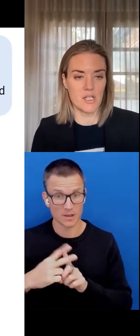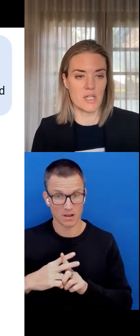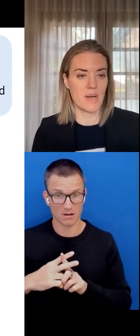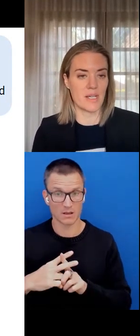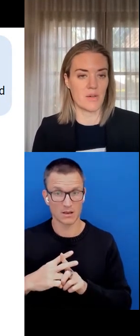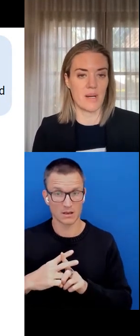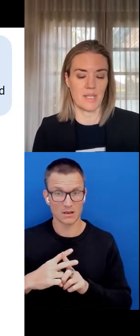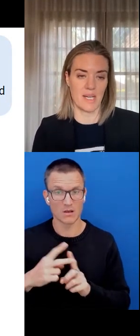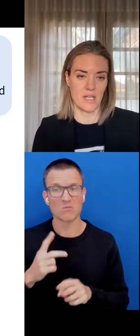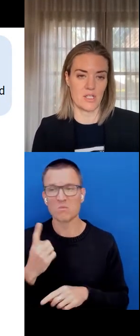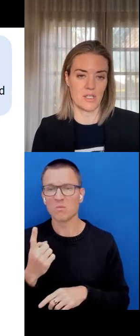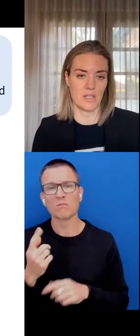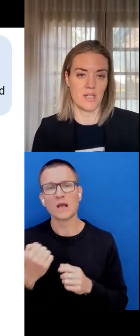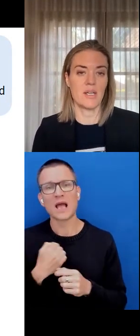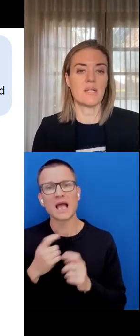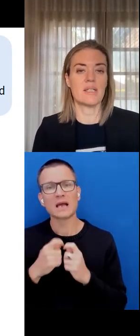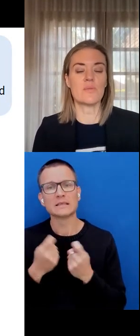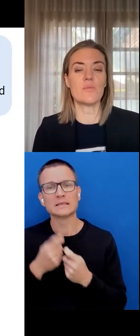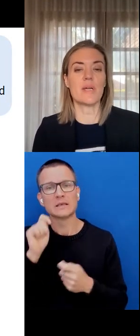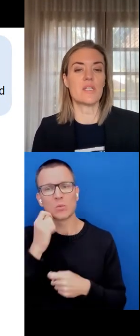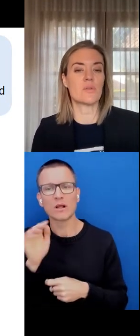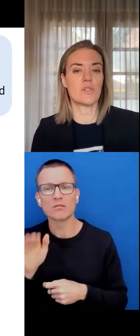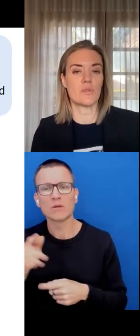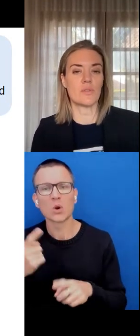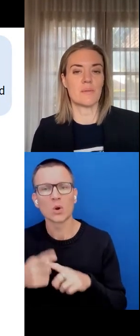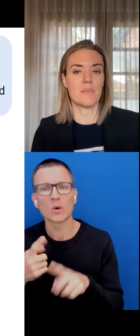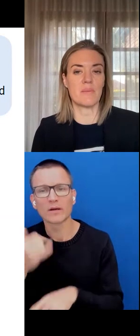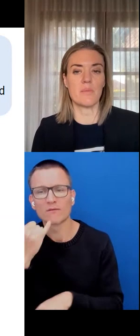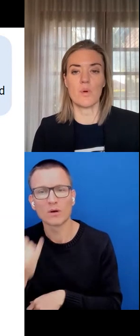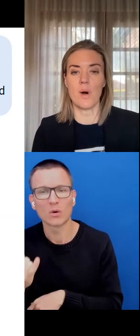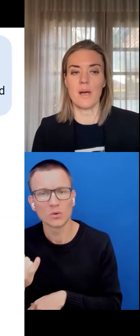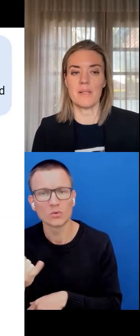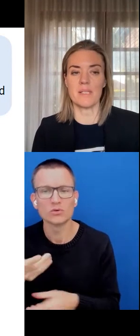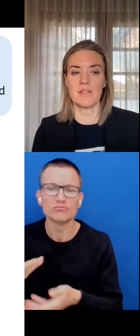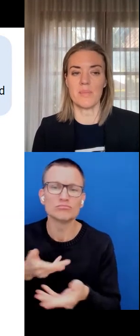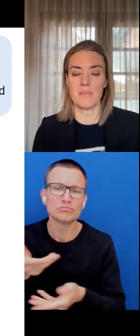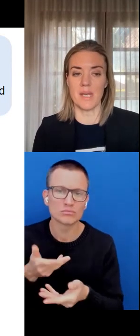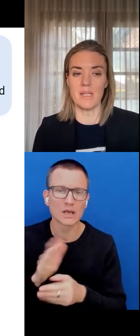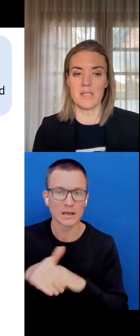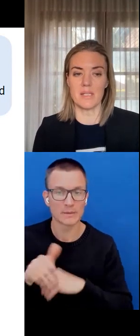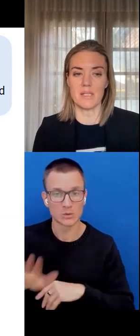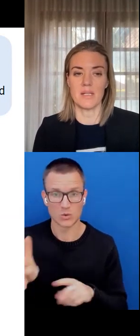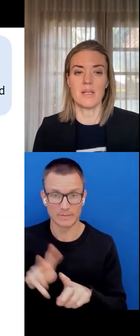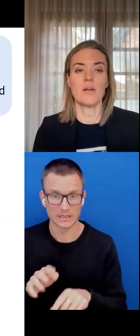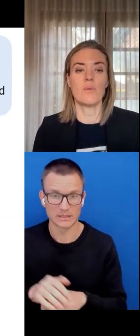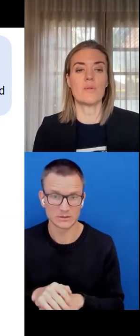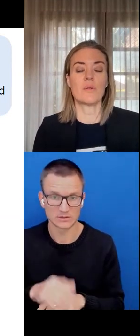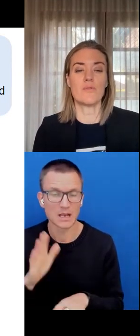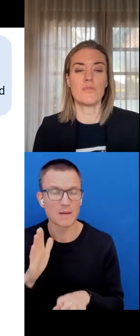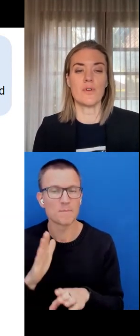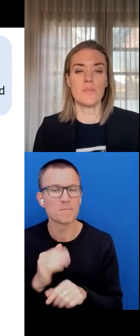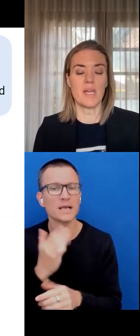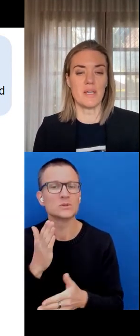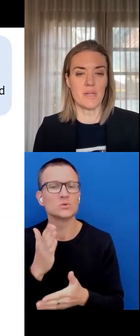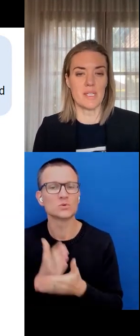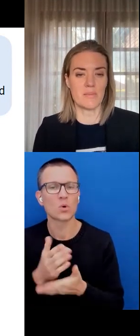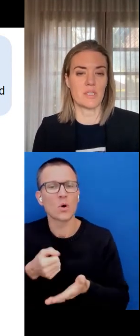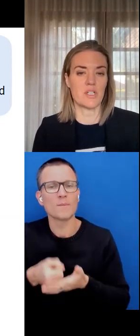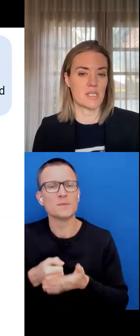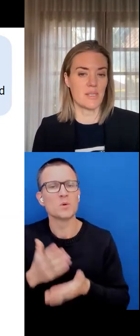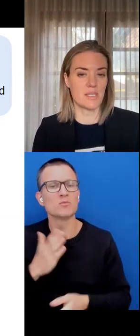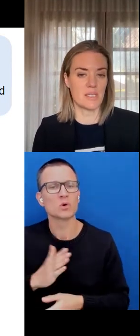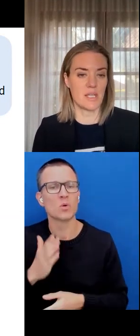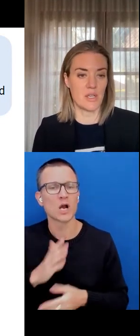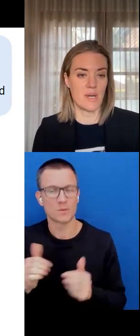quick discussion about your application. This will be to ensure the minimum requirements have been met. We will confirm any